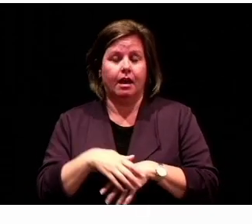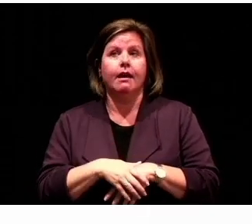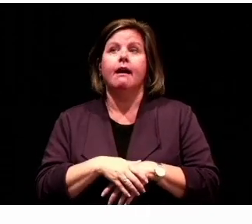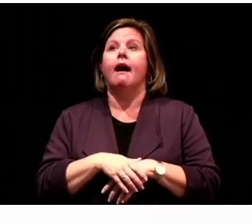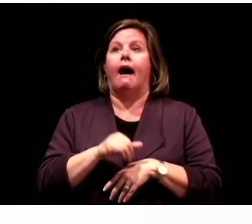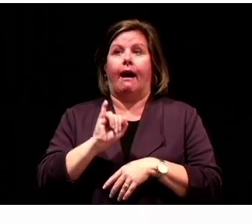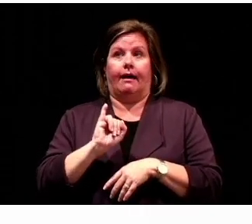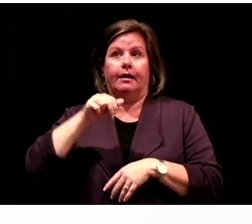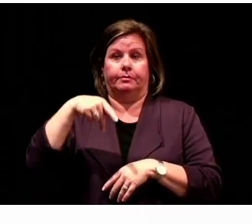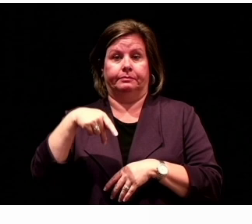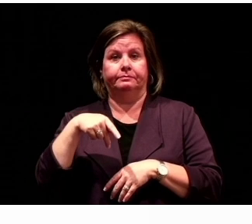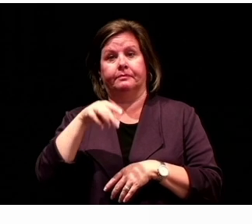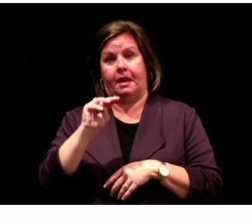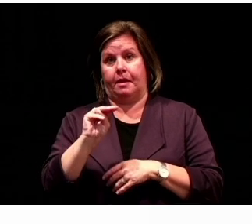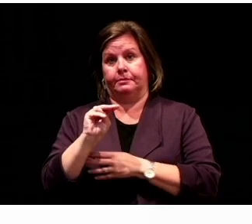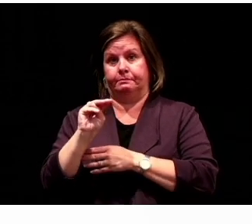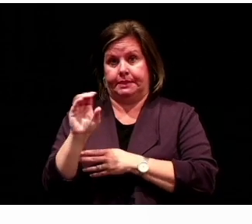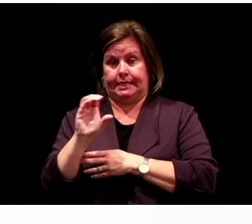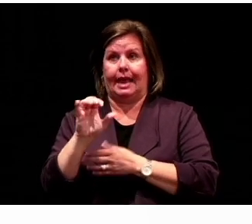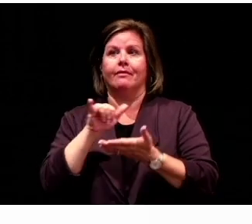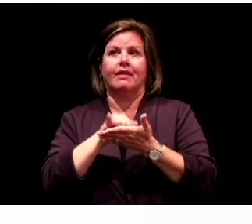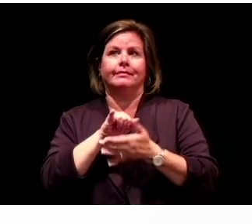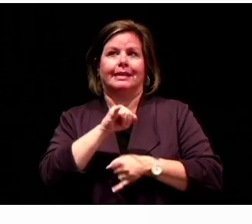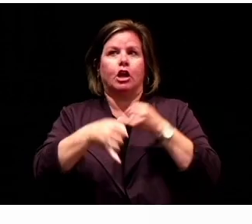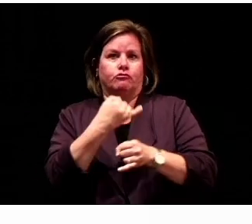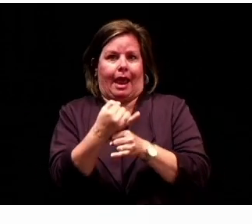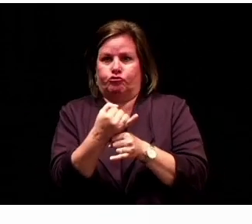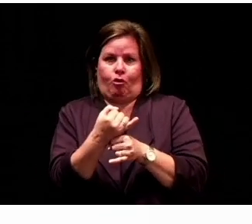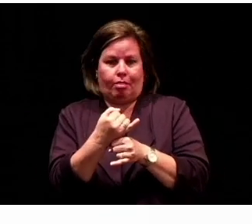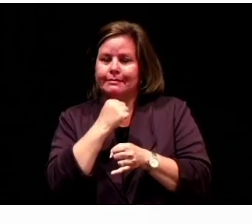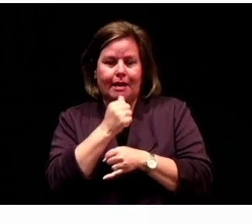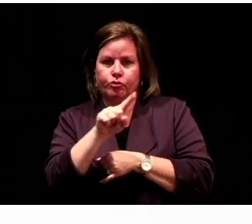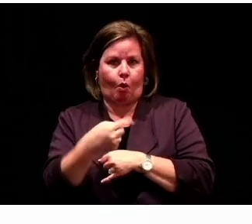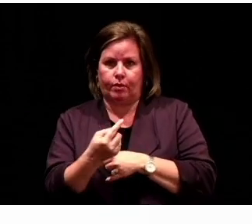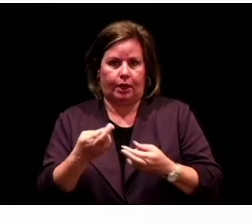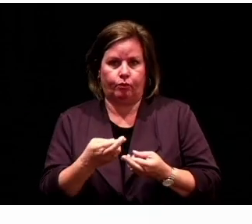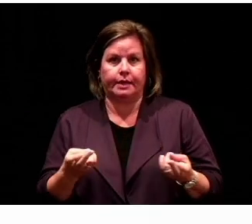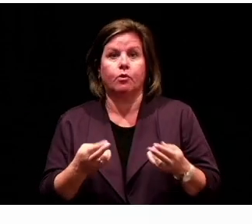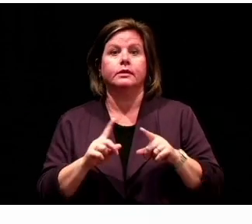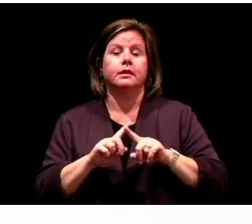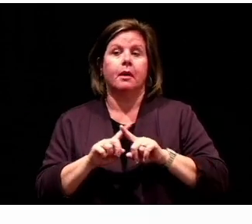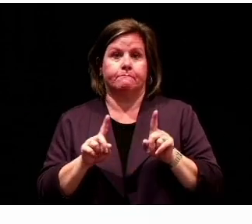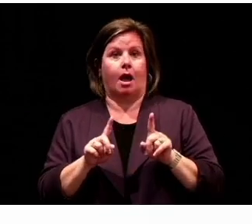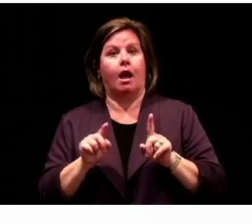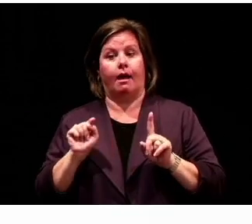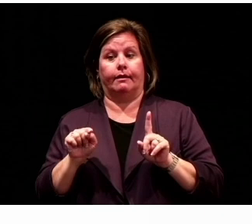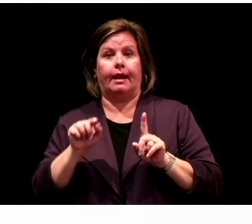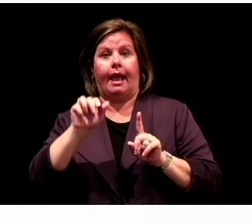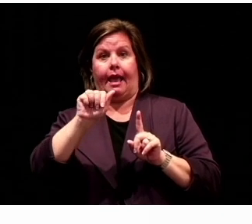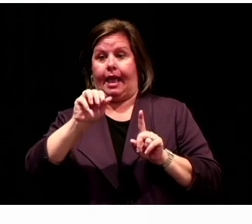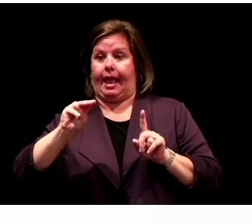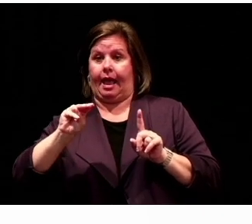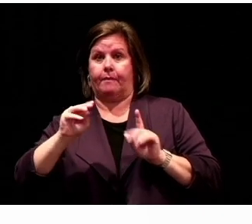room, the dining room, and then you'll also see at the bottom there's a space available for the bedroom sizes based on the number of occupants in a